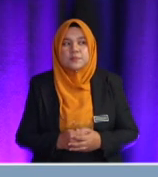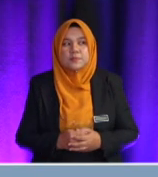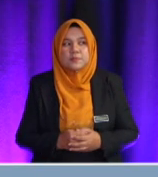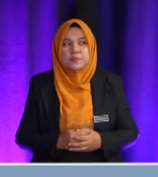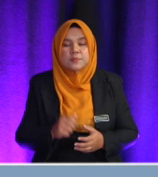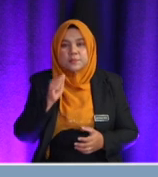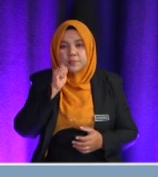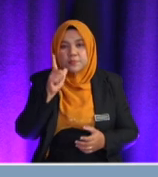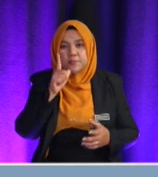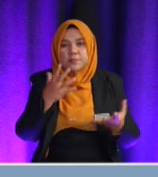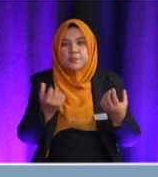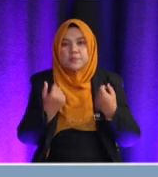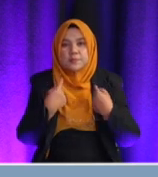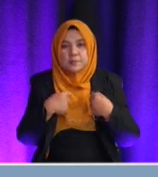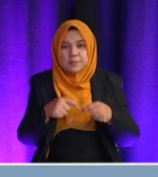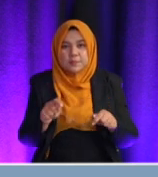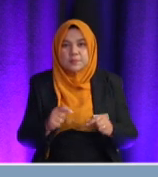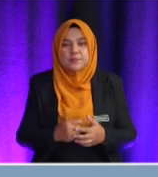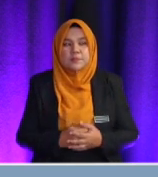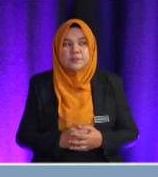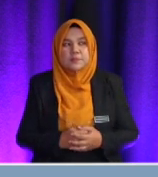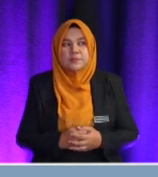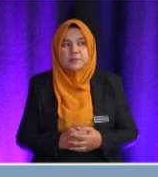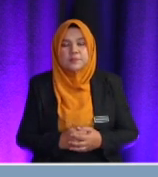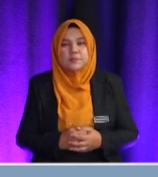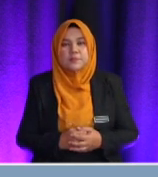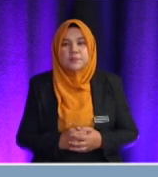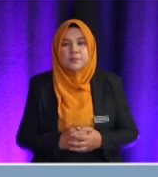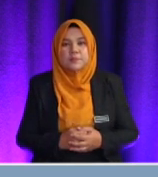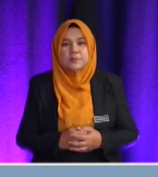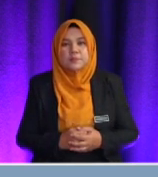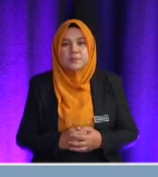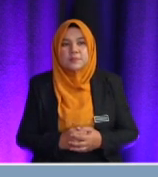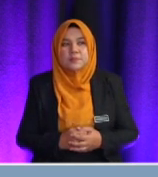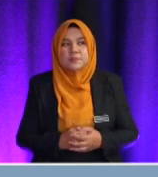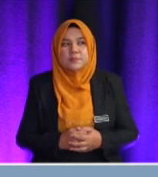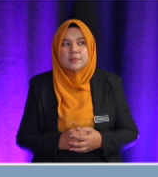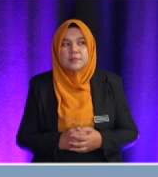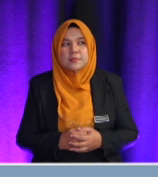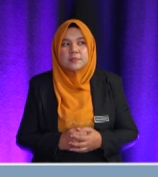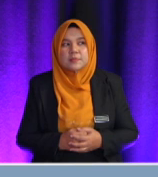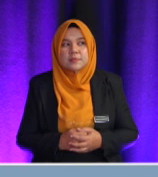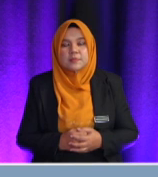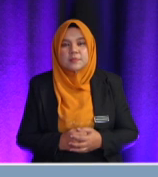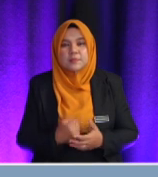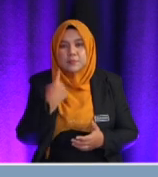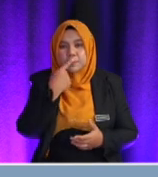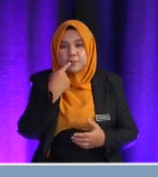Asila. Okay, Asila. Perhaps she wants to give back advice to Irfan. Or who's your